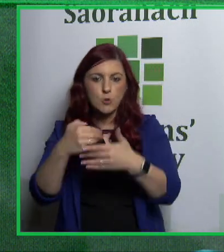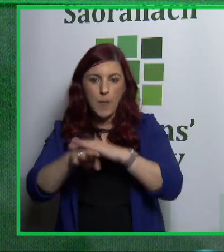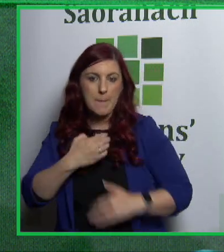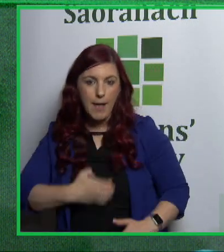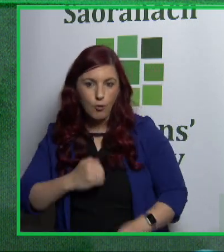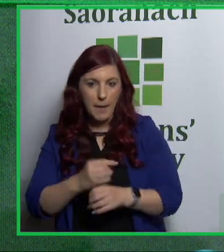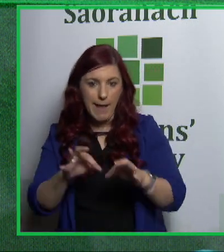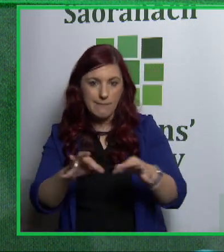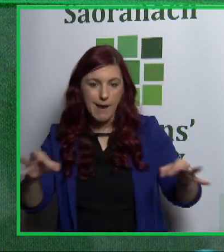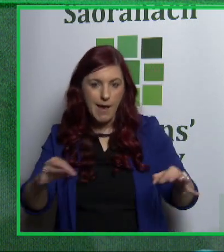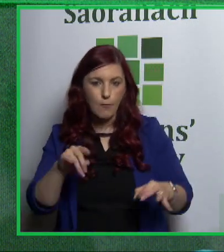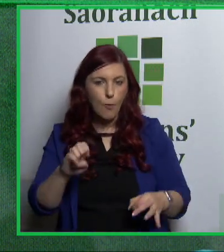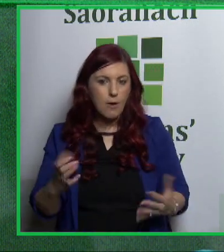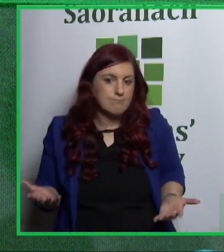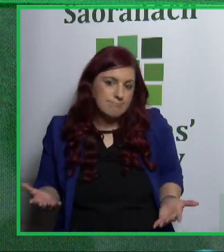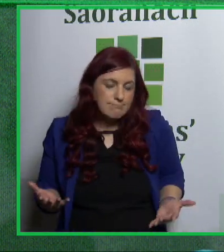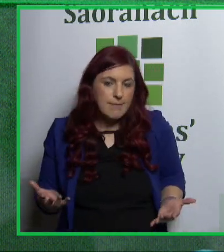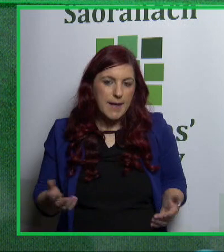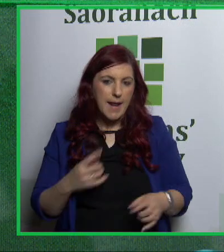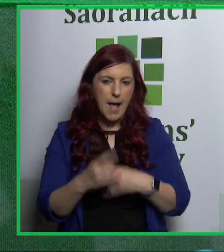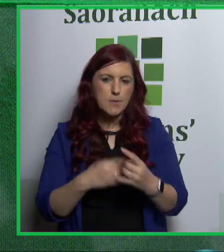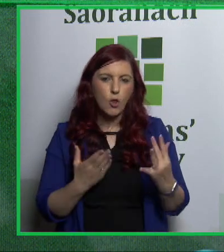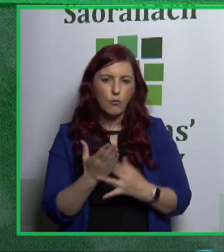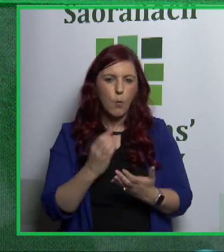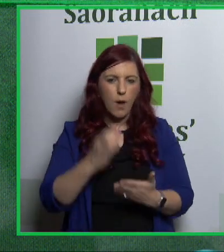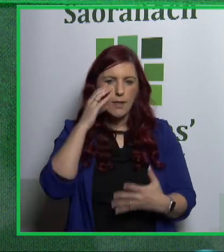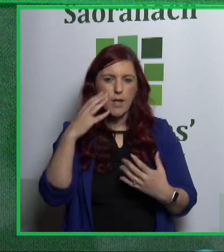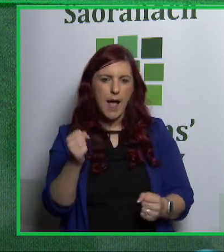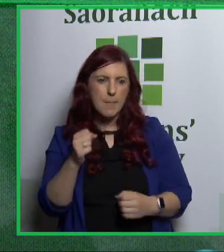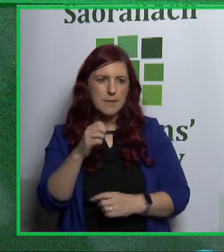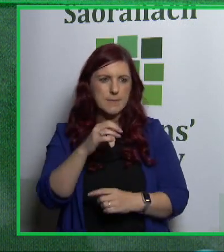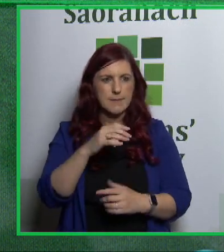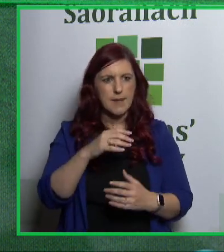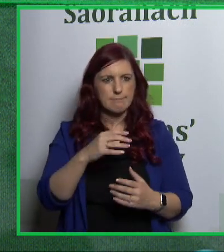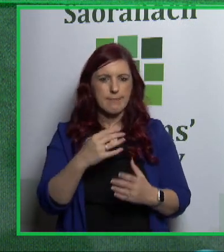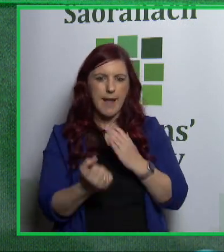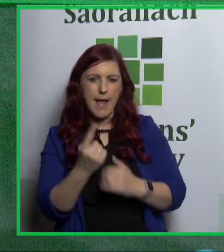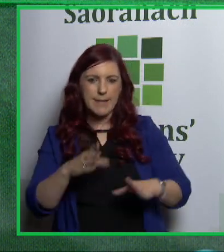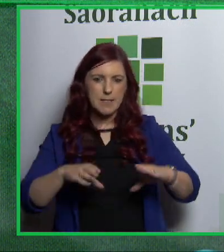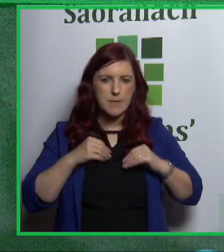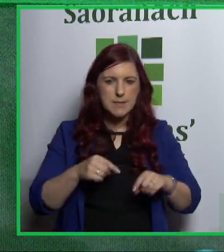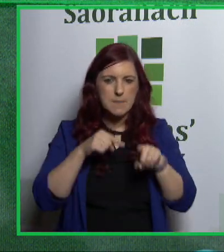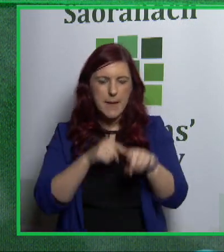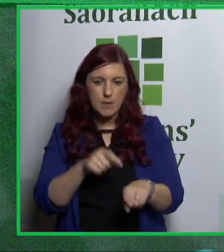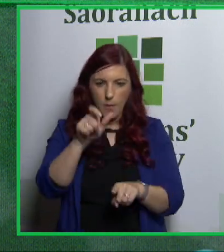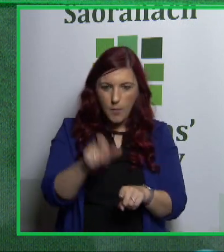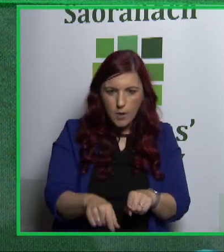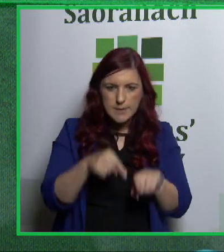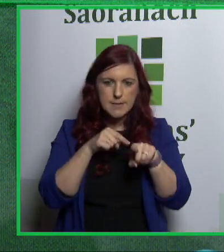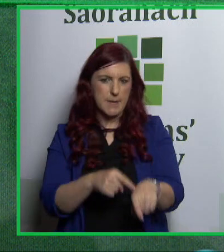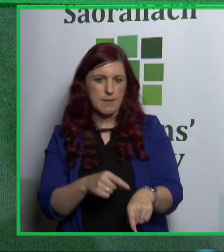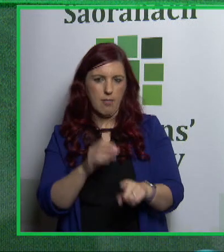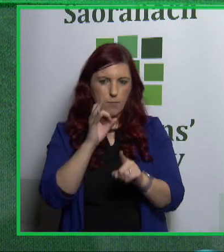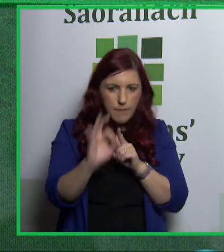So throughout different groups in college, there's a different level of acceptability. It depends on the person, it depends on the group of friends, it depends on the class